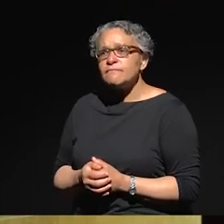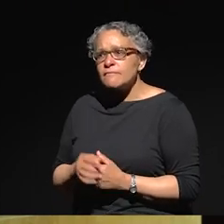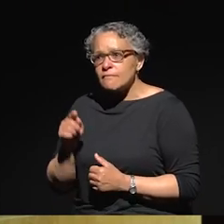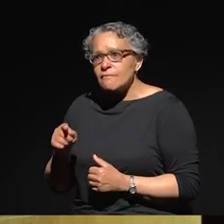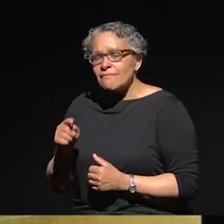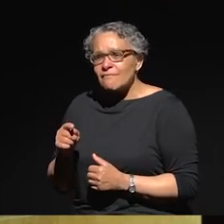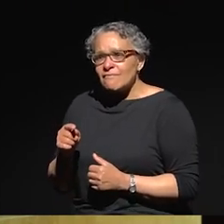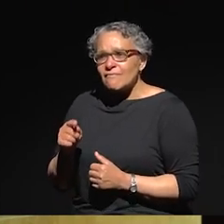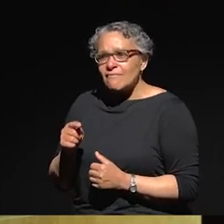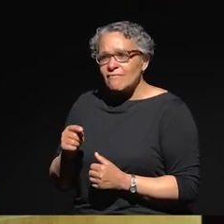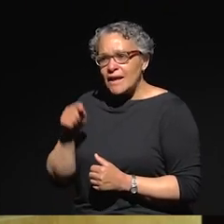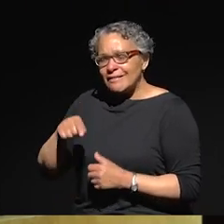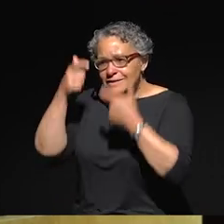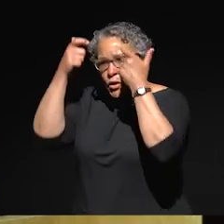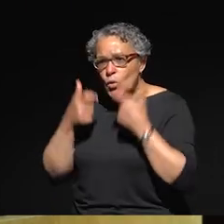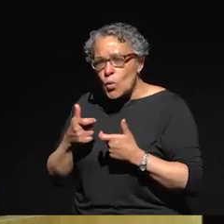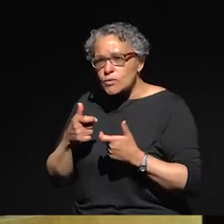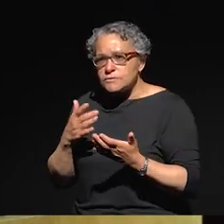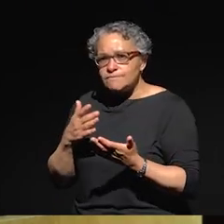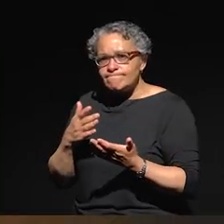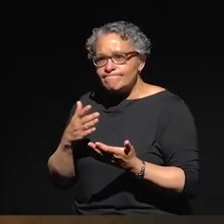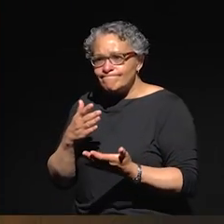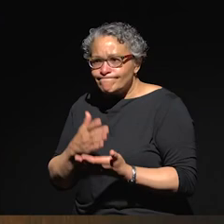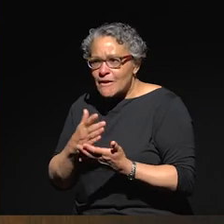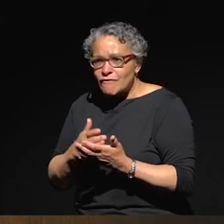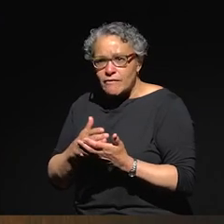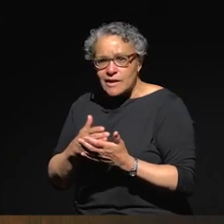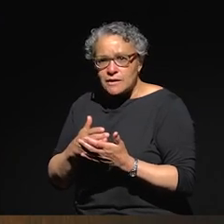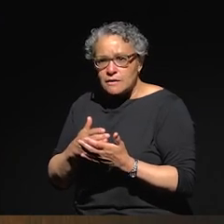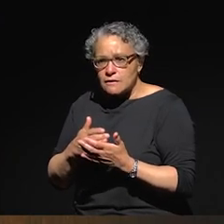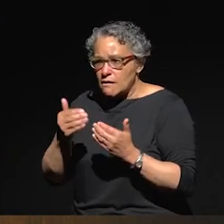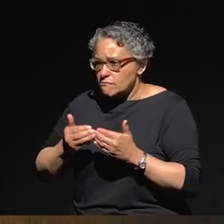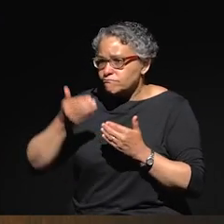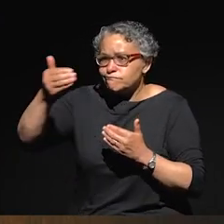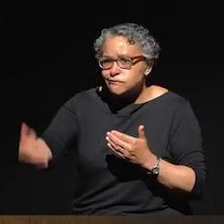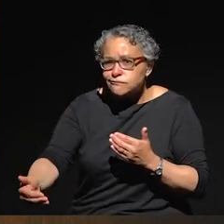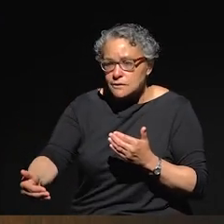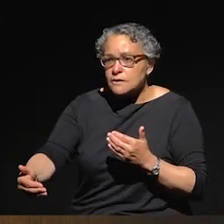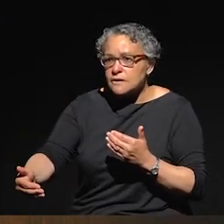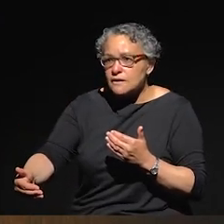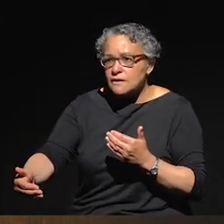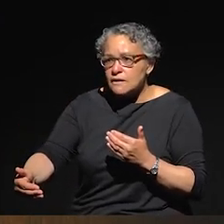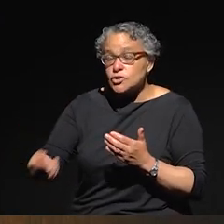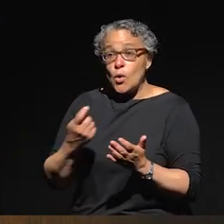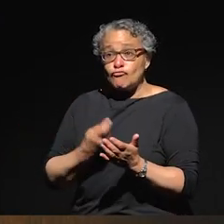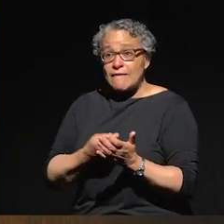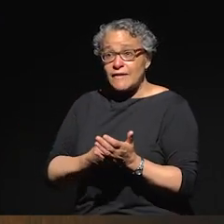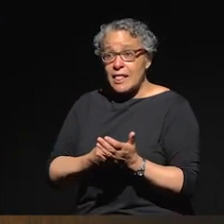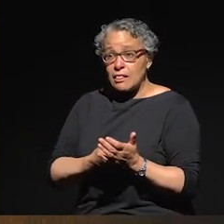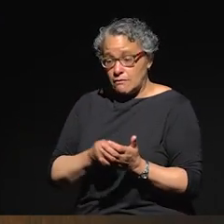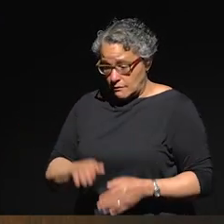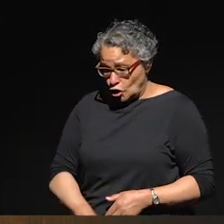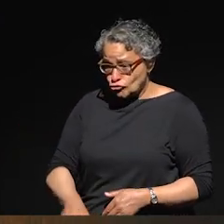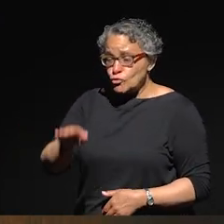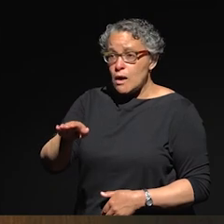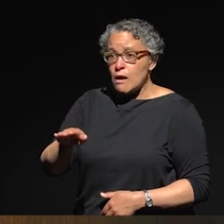This was really a court that was very sort of ahead of its time for this. And so Raphael grew up and by